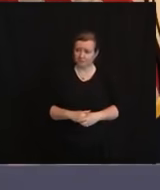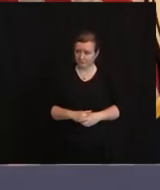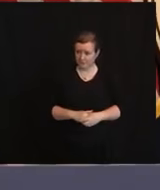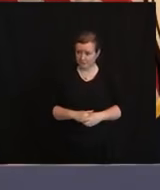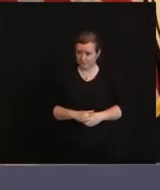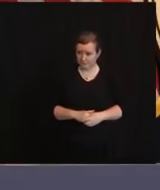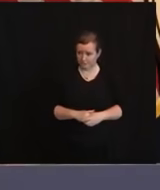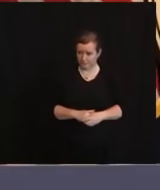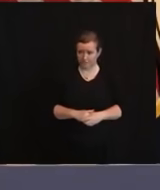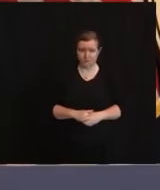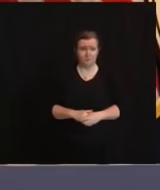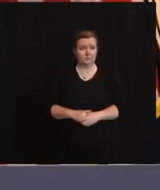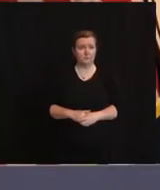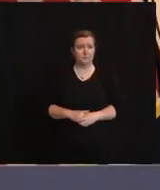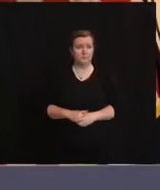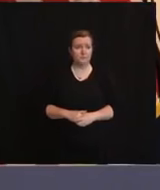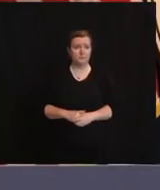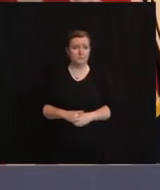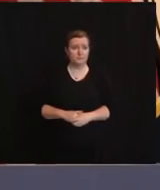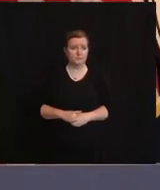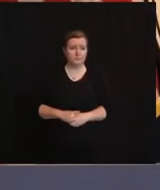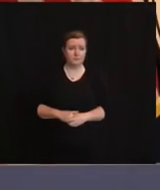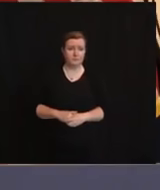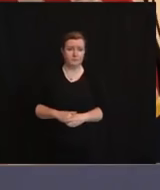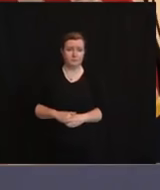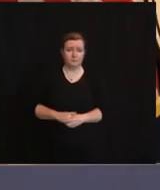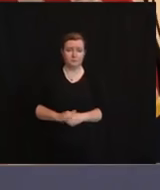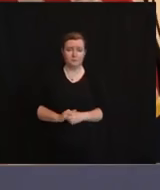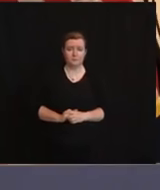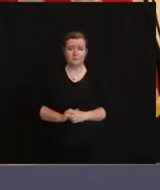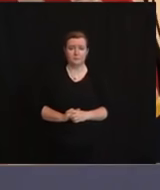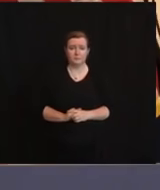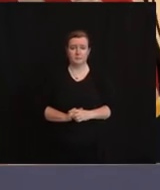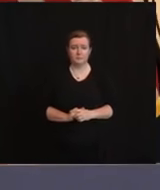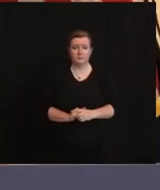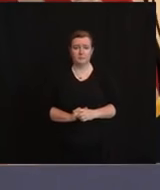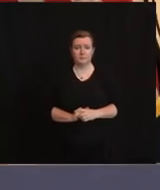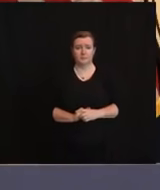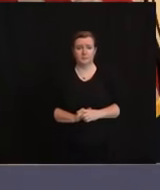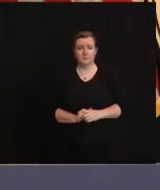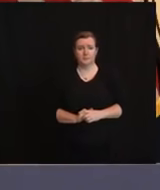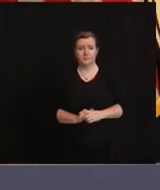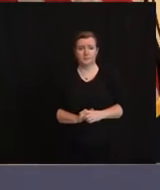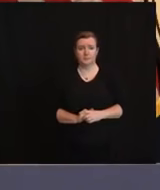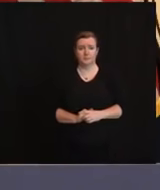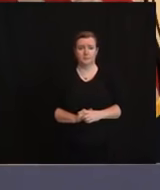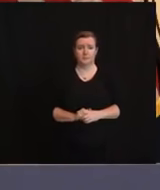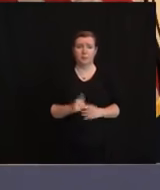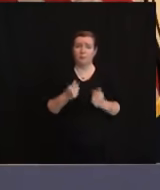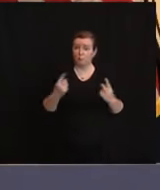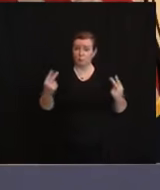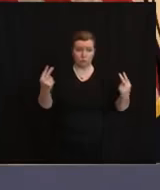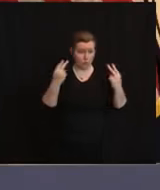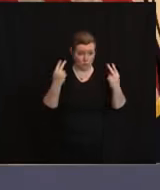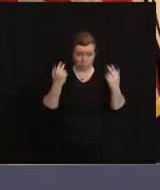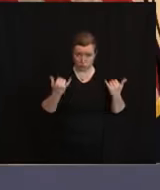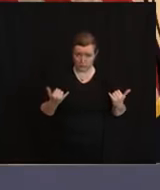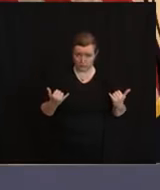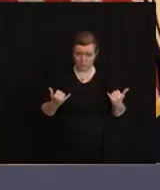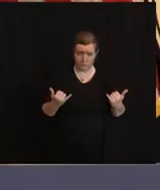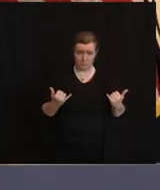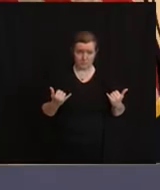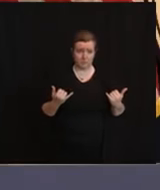And folks, I would say to each of you watching, keep doing what you're doing. It is